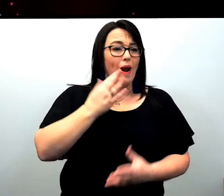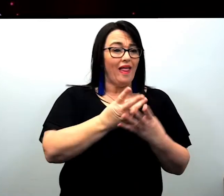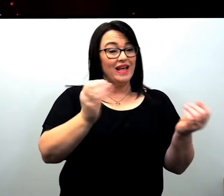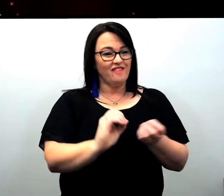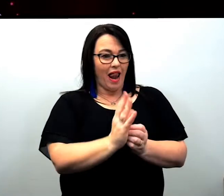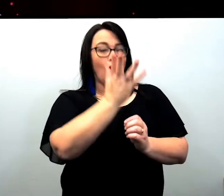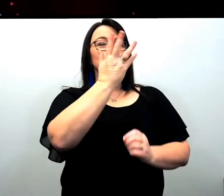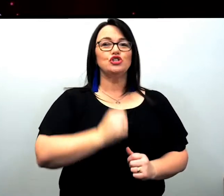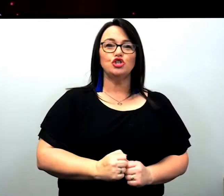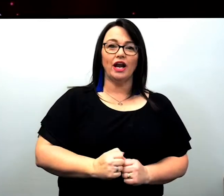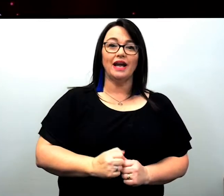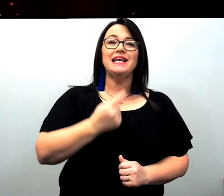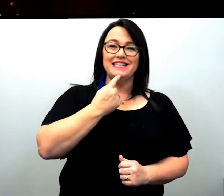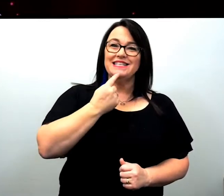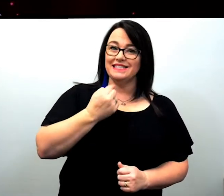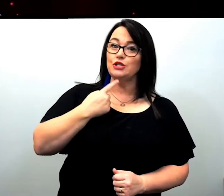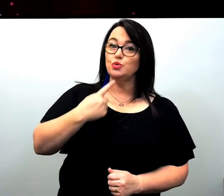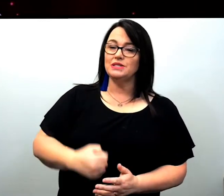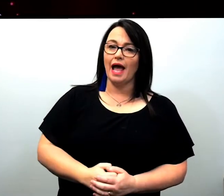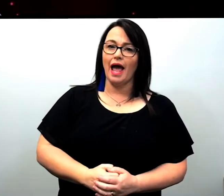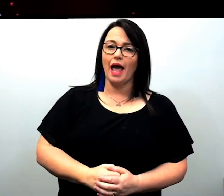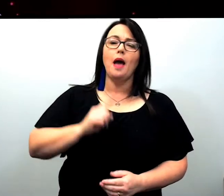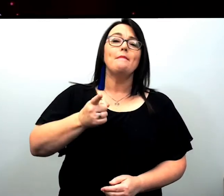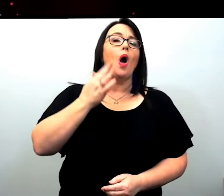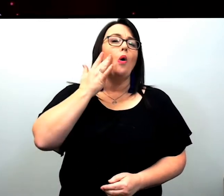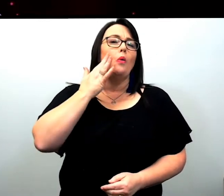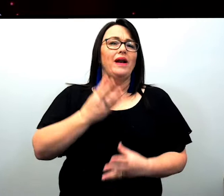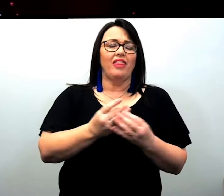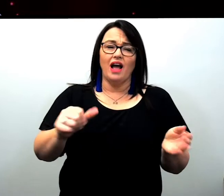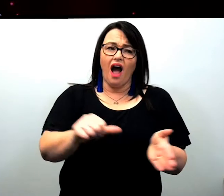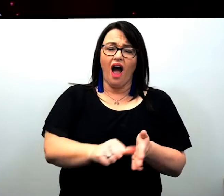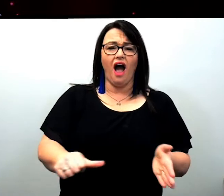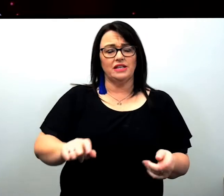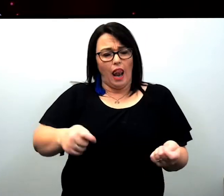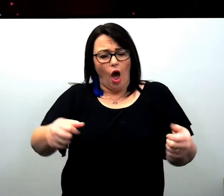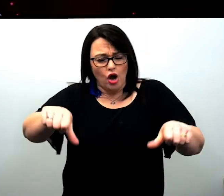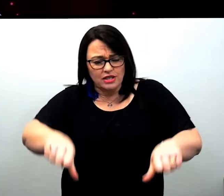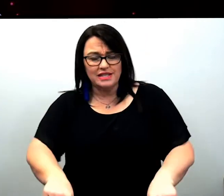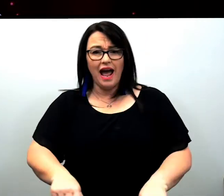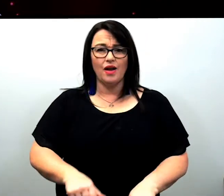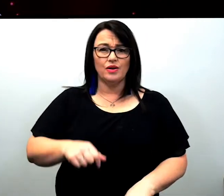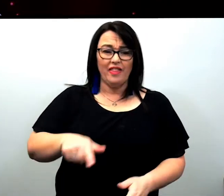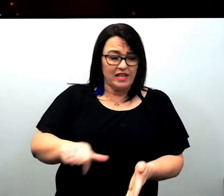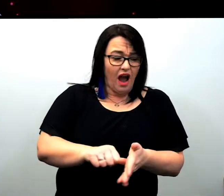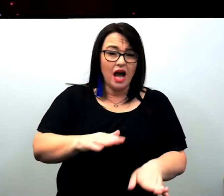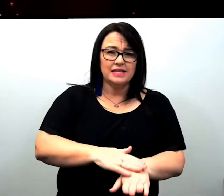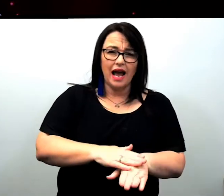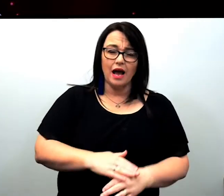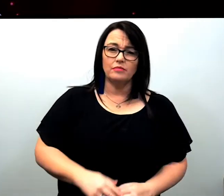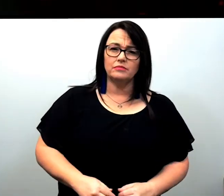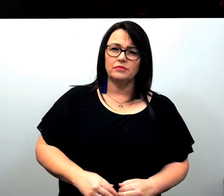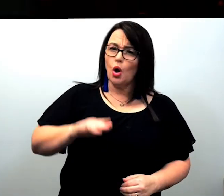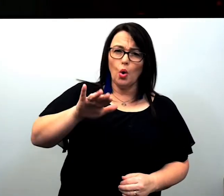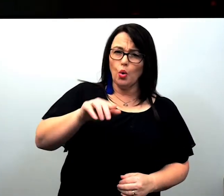are challenging in our lives, who is Jesus to you in this season? Who do you say that Jesus